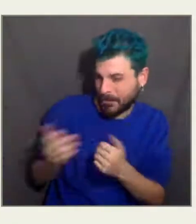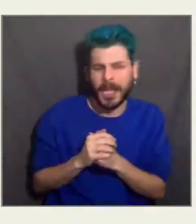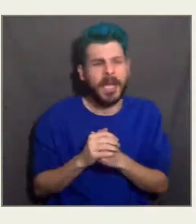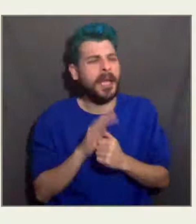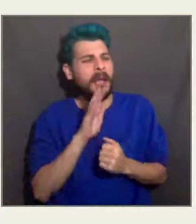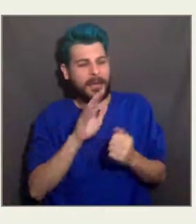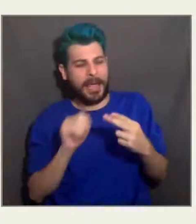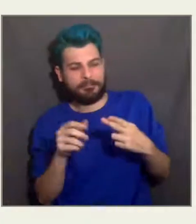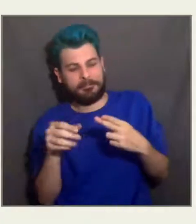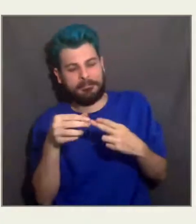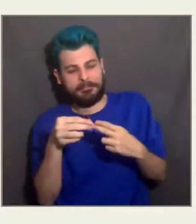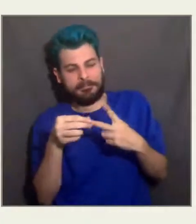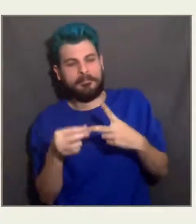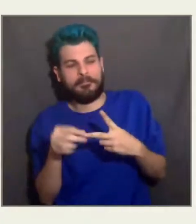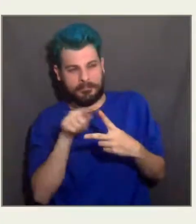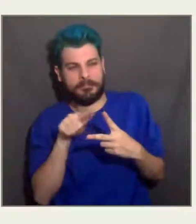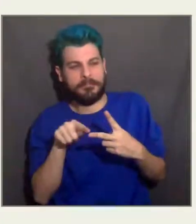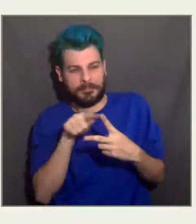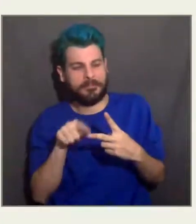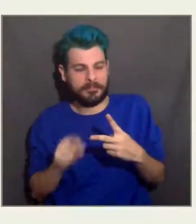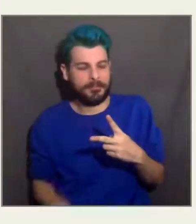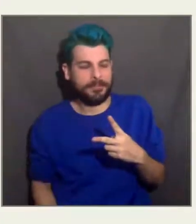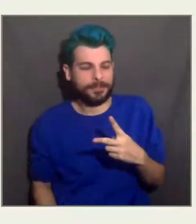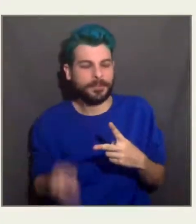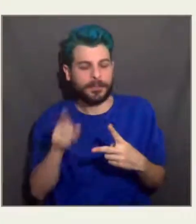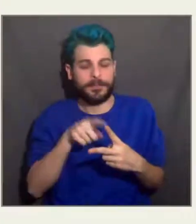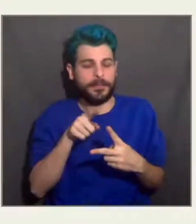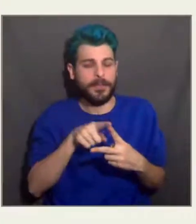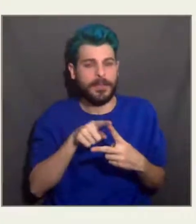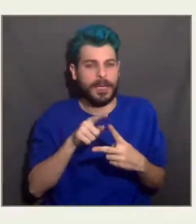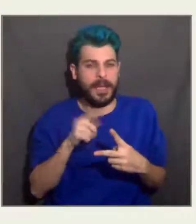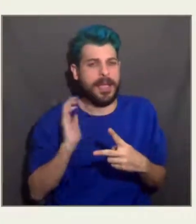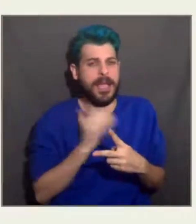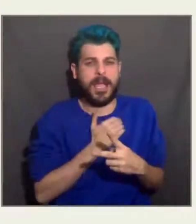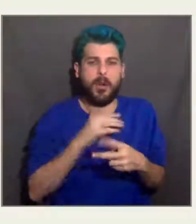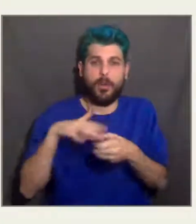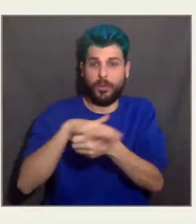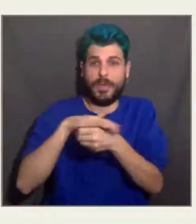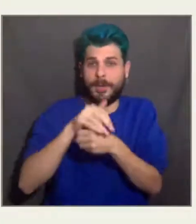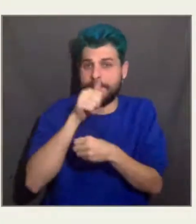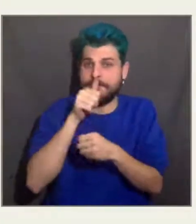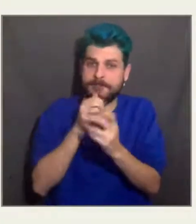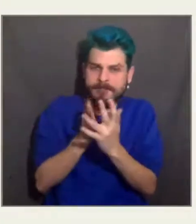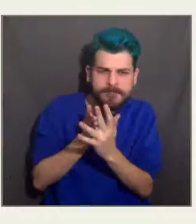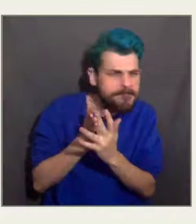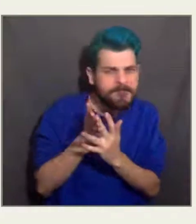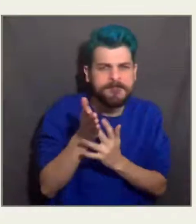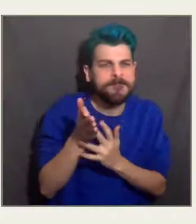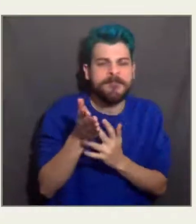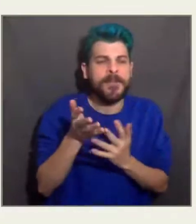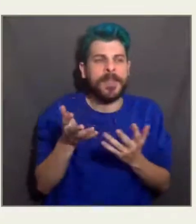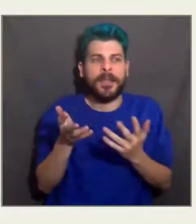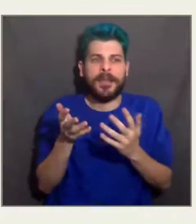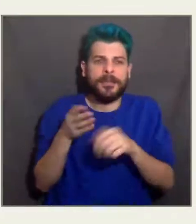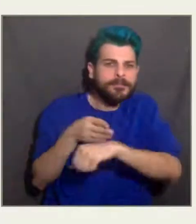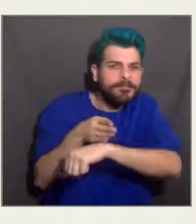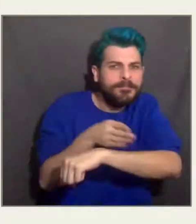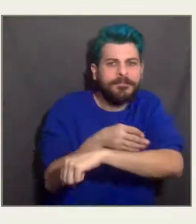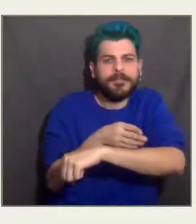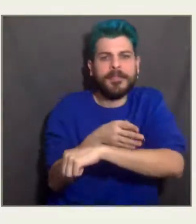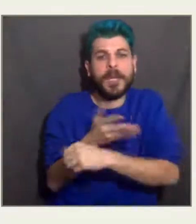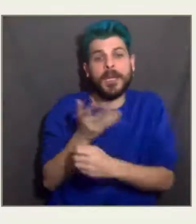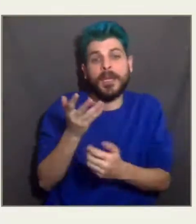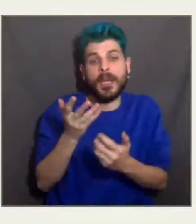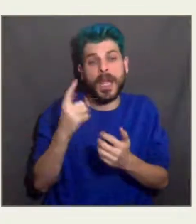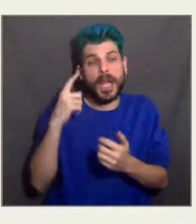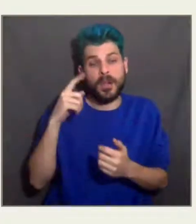resiliency of our region. Okay. I think that the transportation projects that we just talked about are important pieces of resiliency